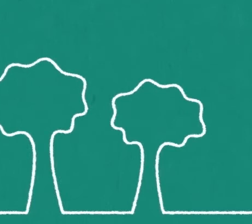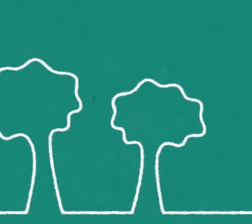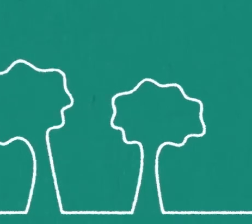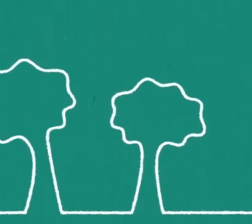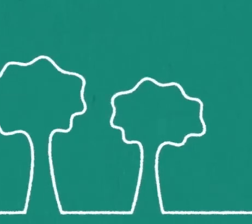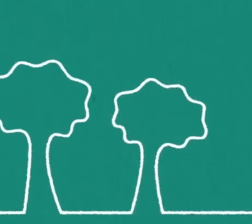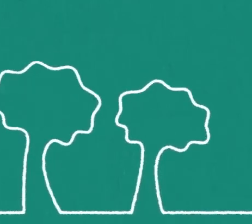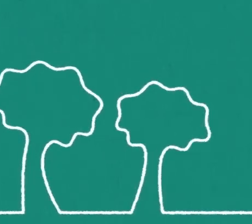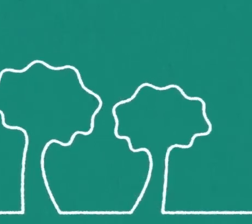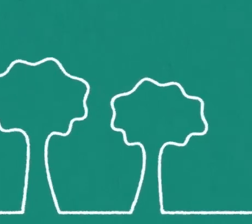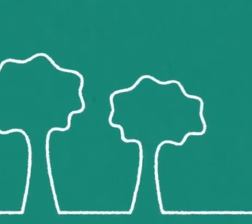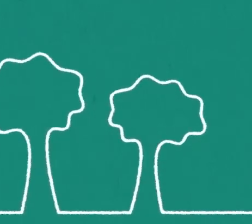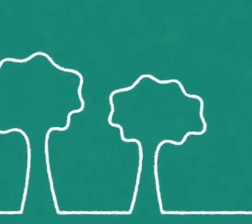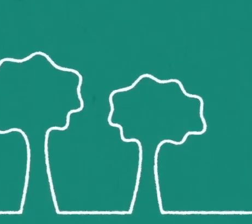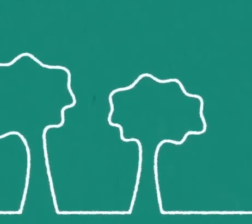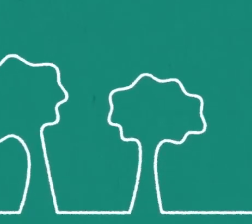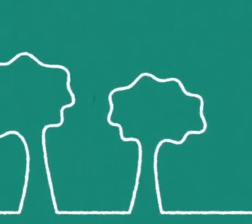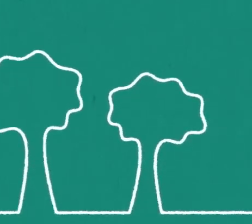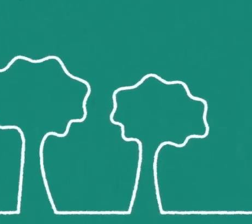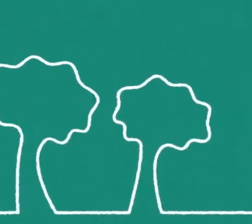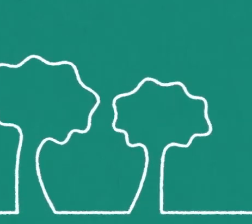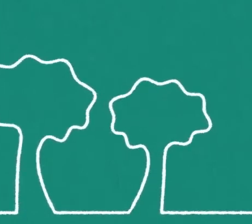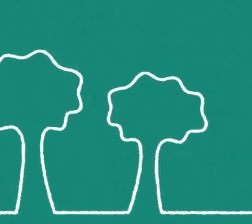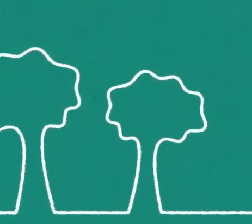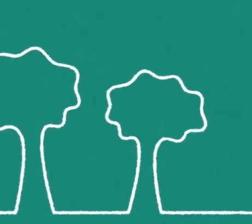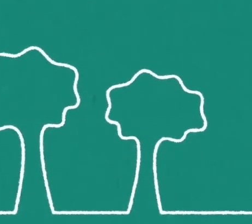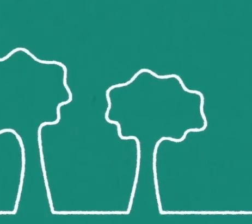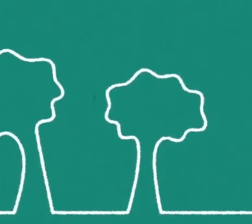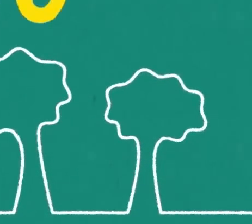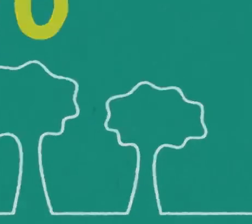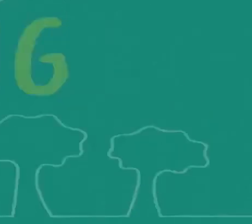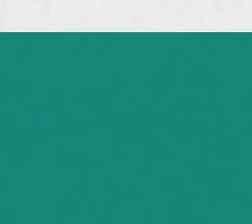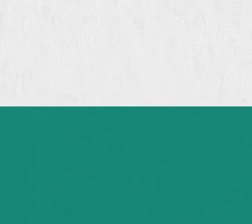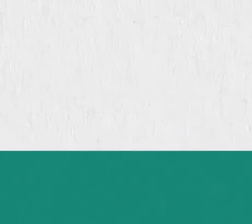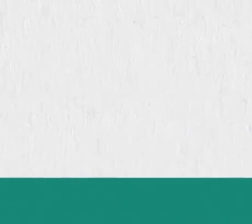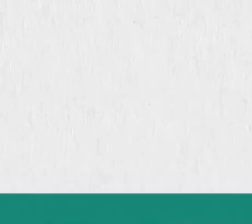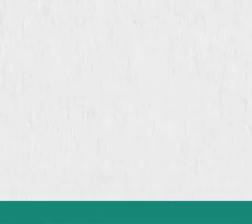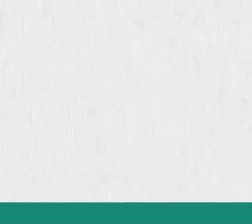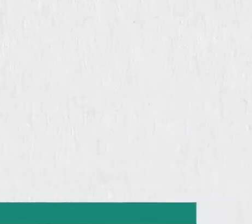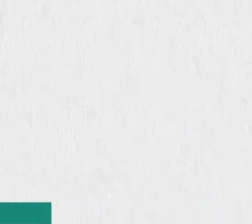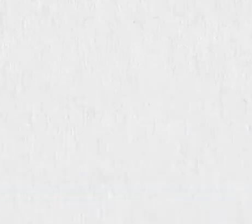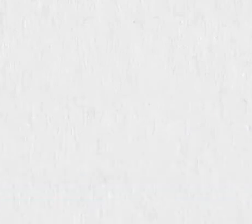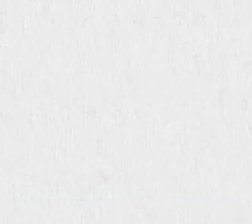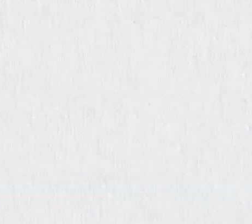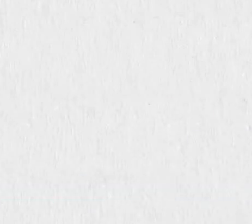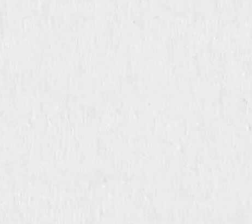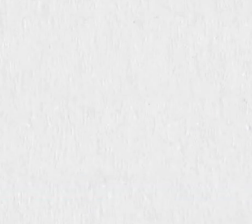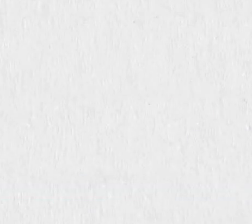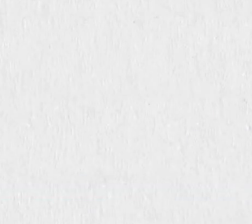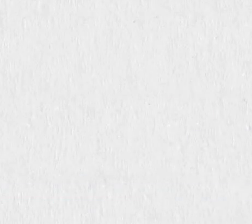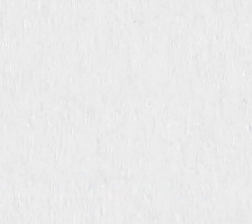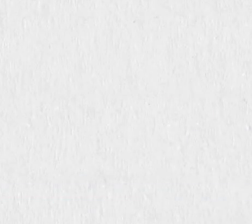person has the rights, resources, and recognition to be a thriving, resilient, and connected